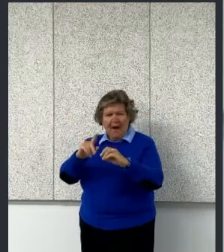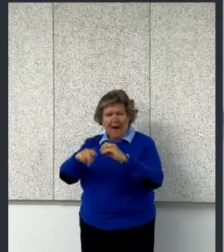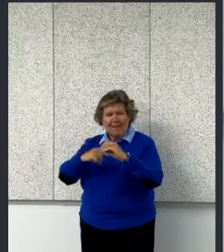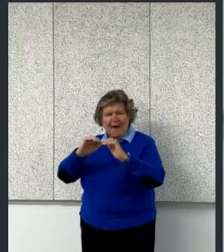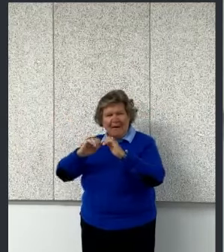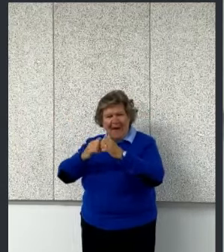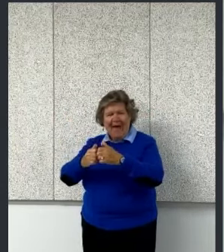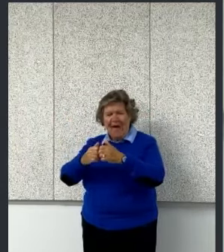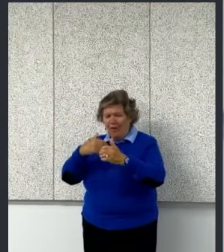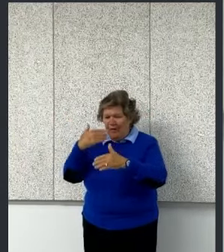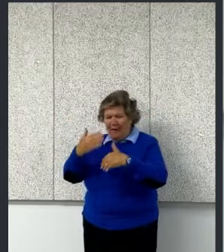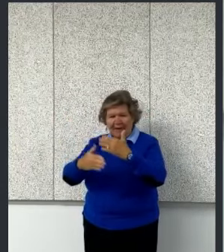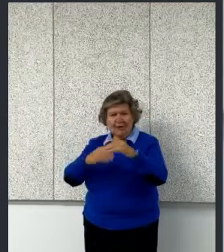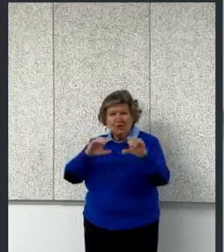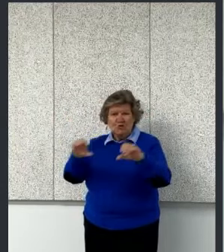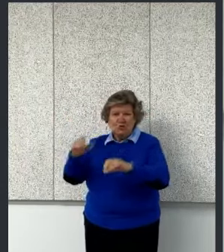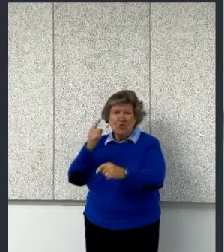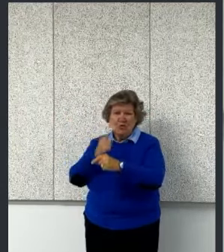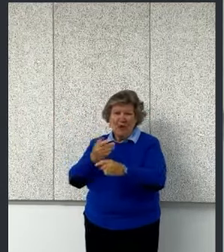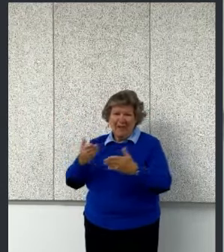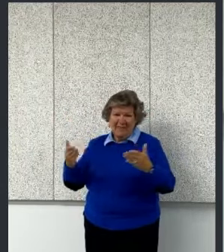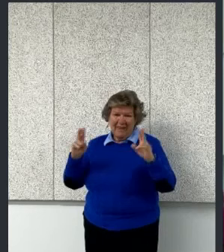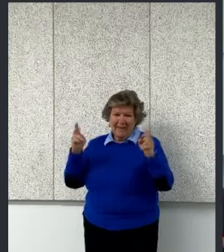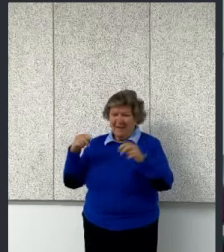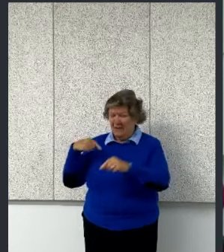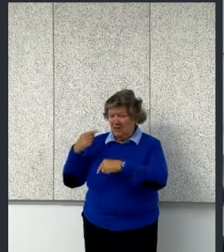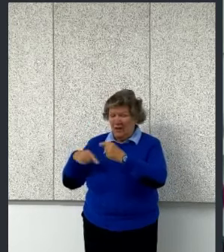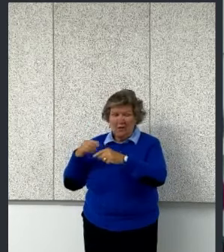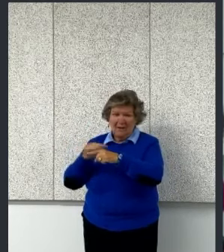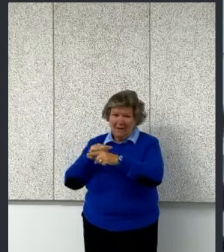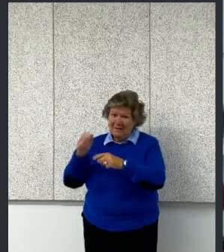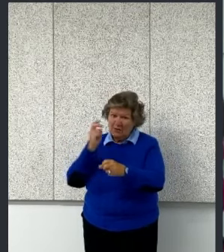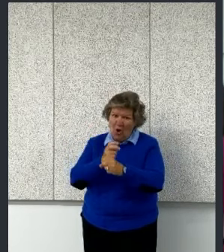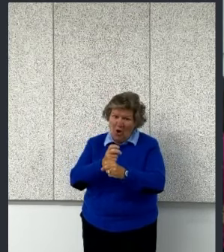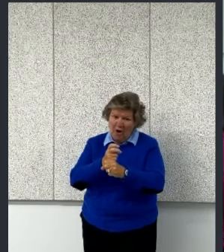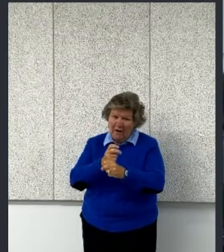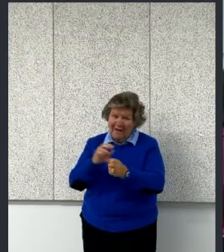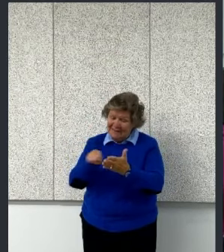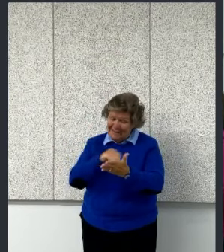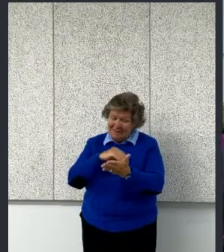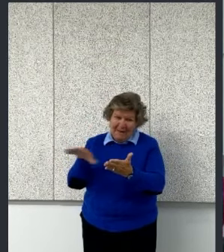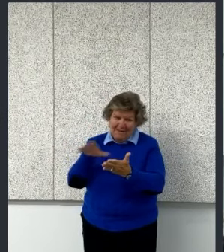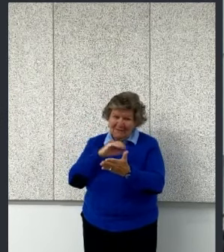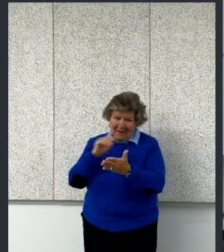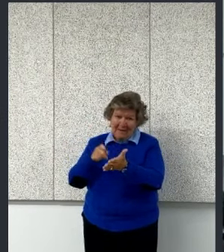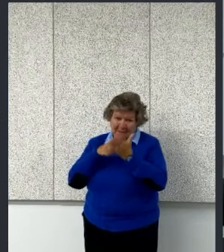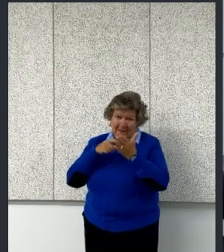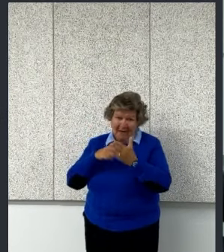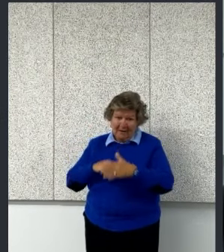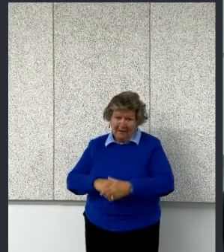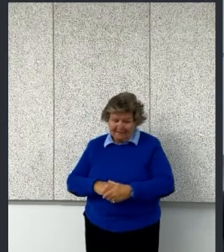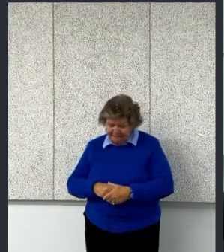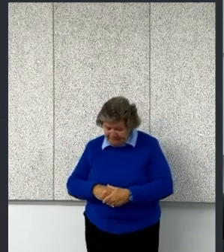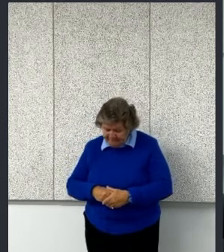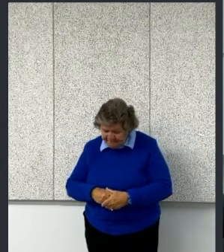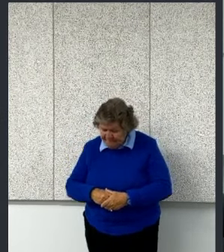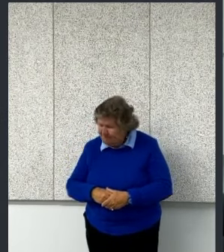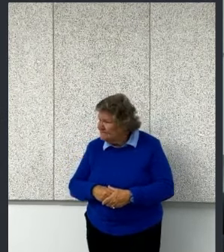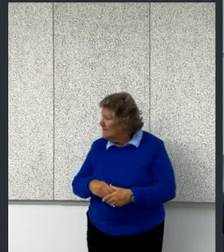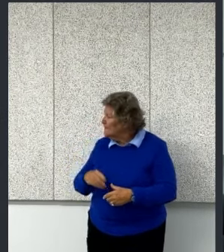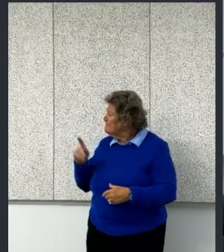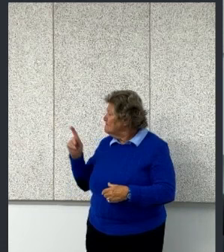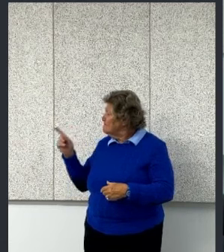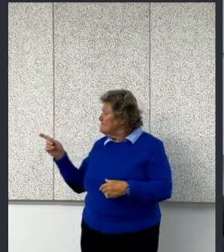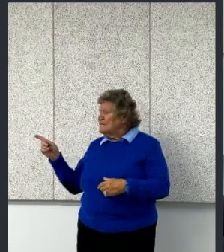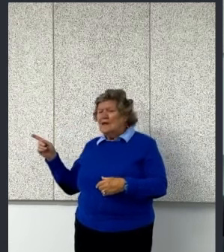generative practice at a time that is really hard, mm-hmm. expensive, and mm-hmm. demanding. I think it also gets to how we